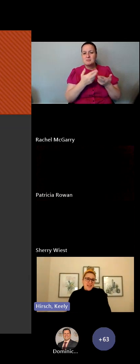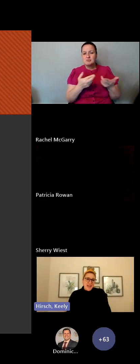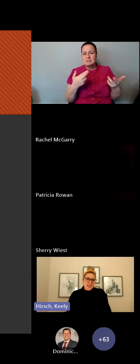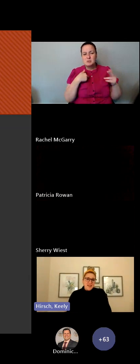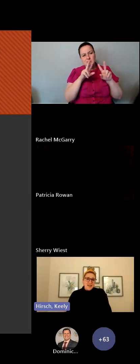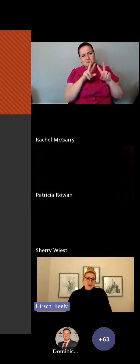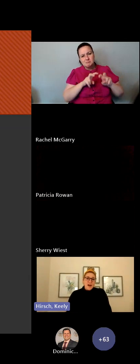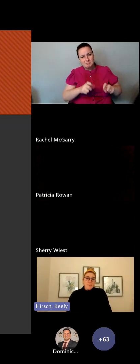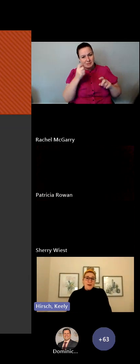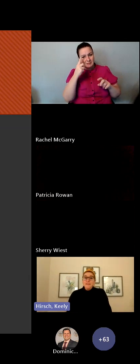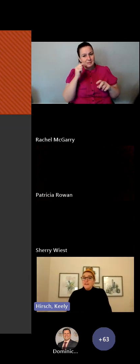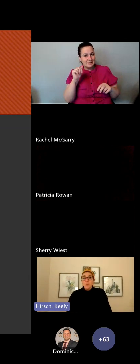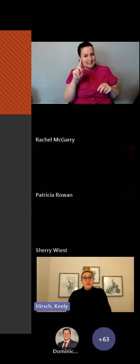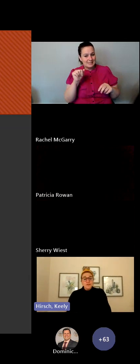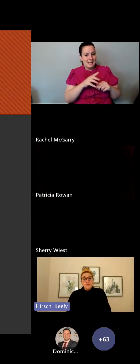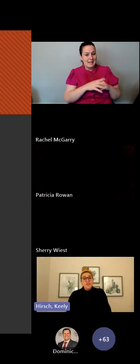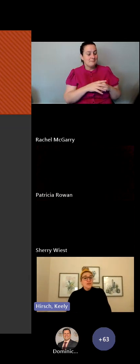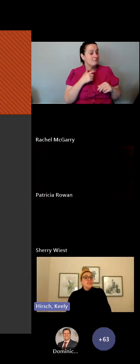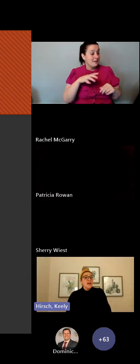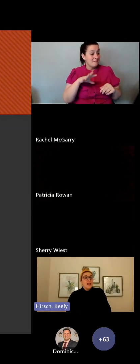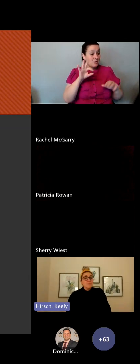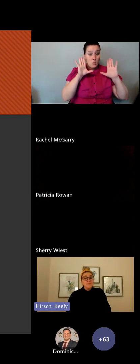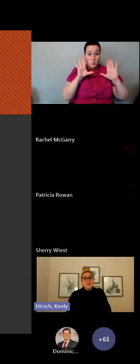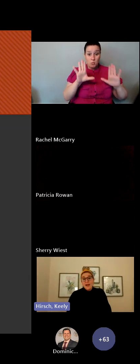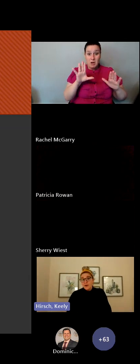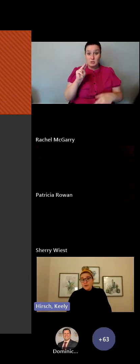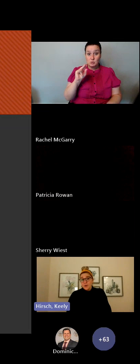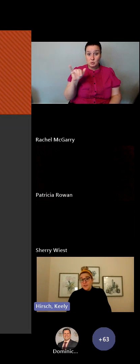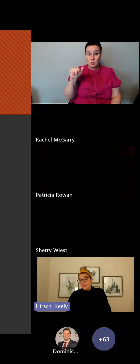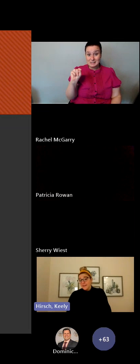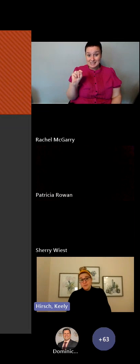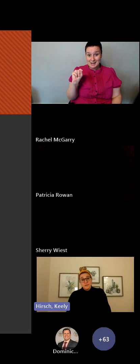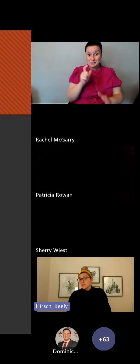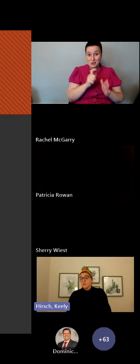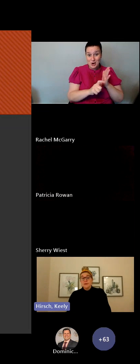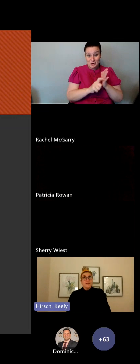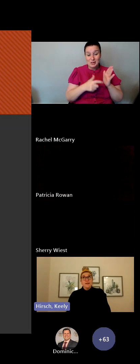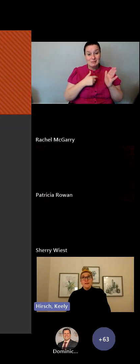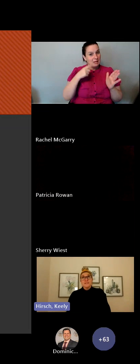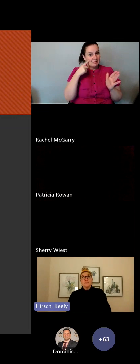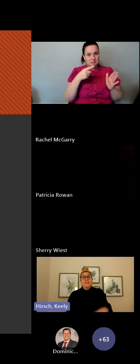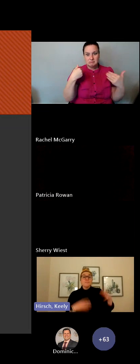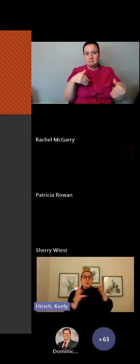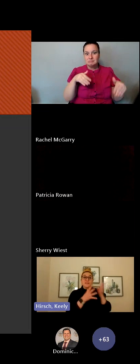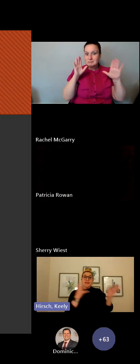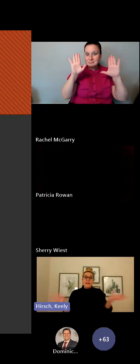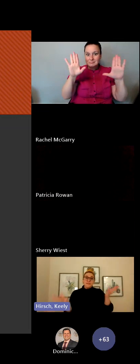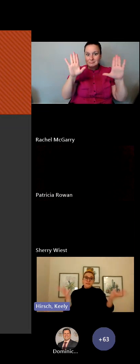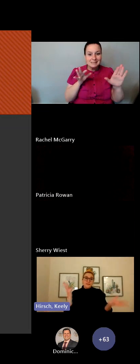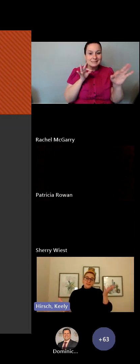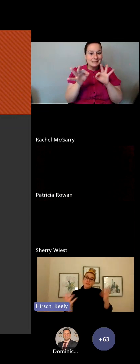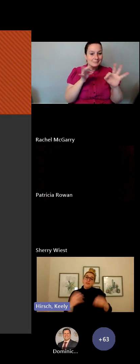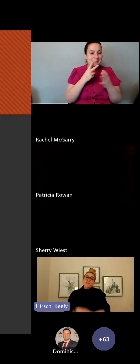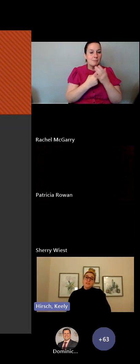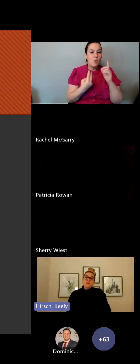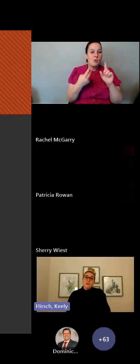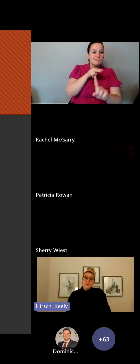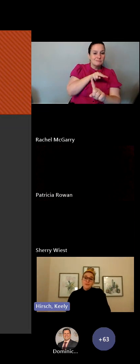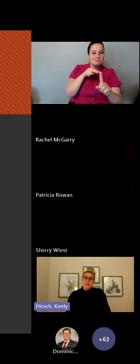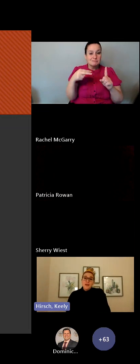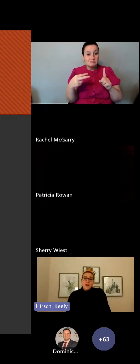the ADA. I found a wonderful New York Times article that I think was terrific, that explains both sides of the decision